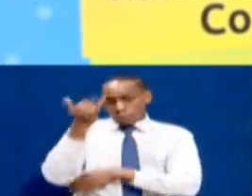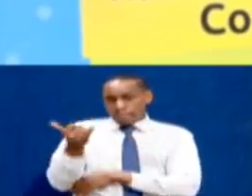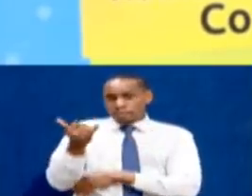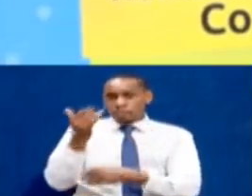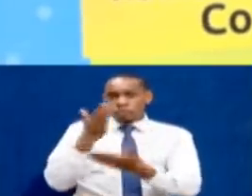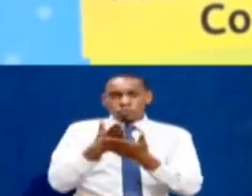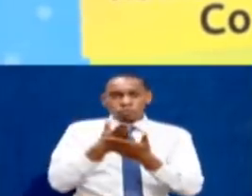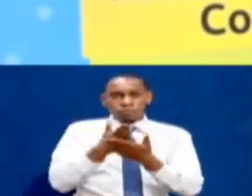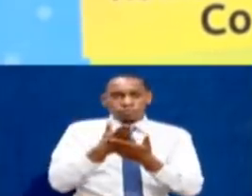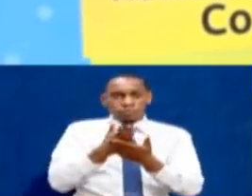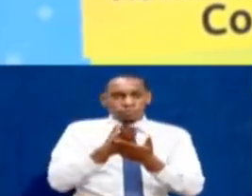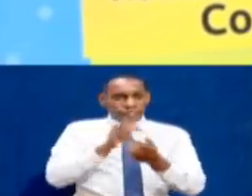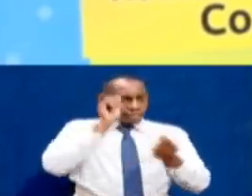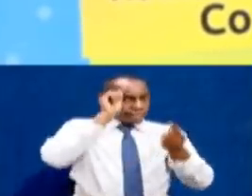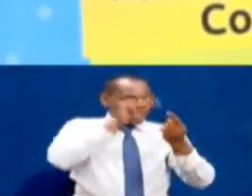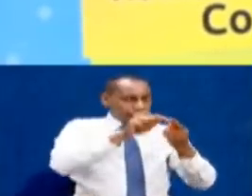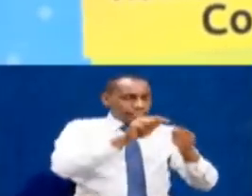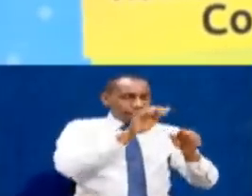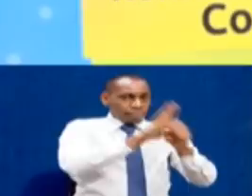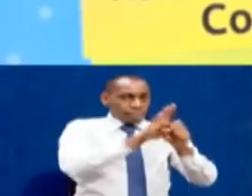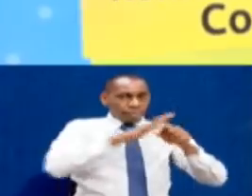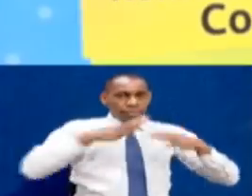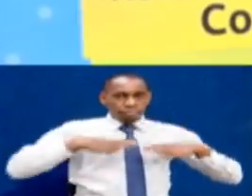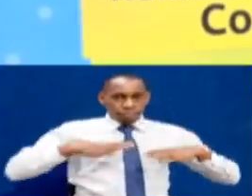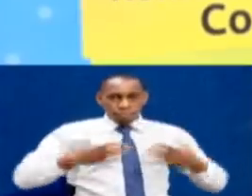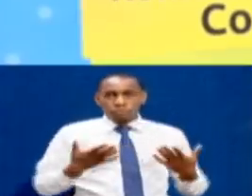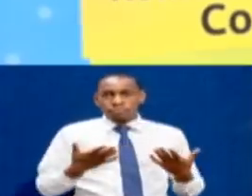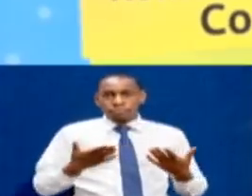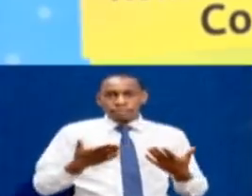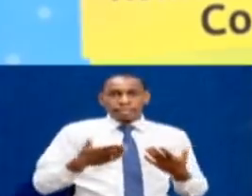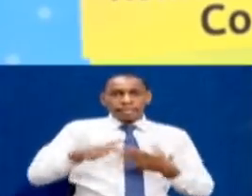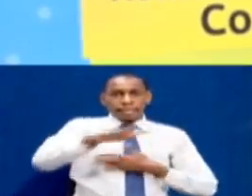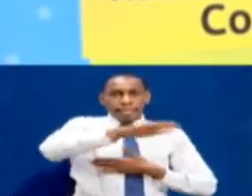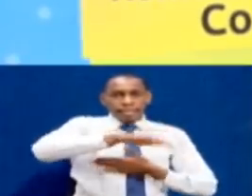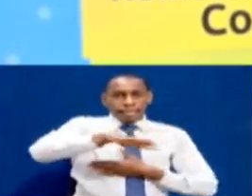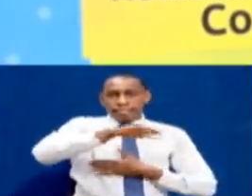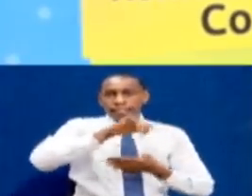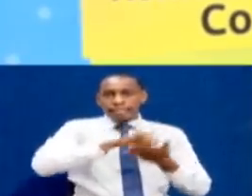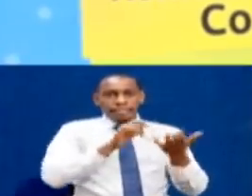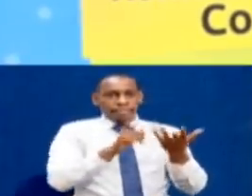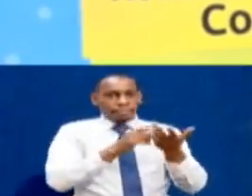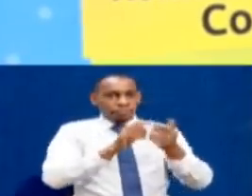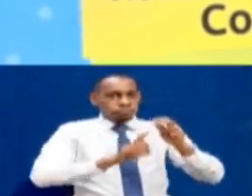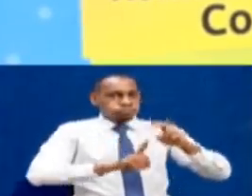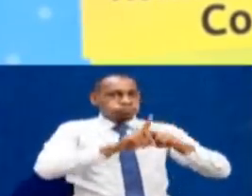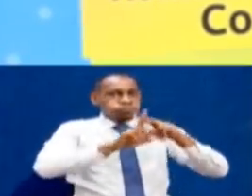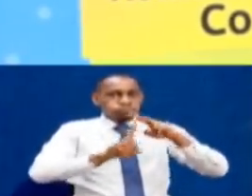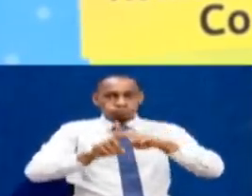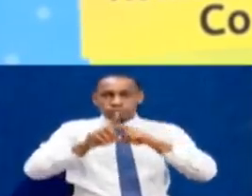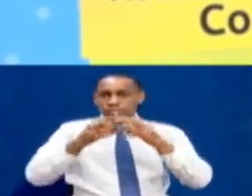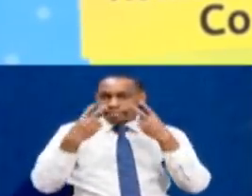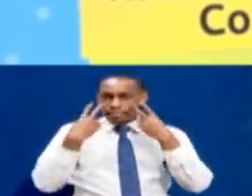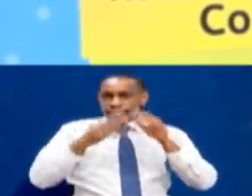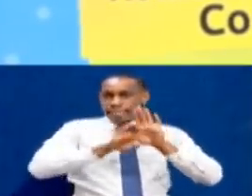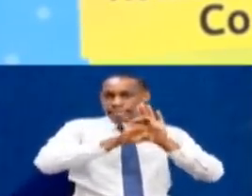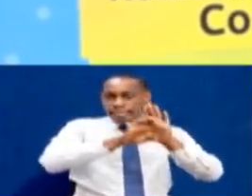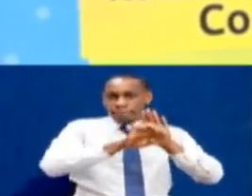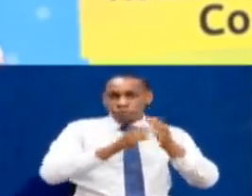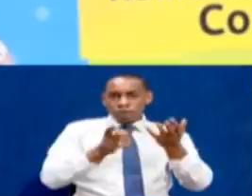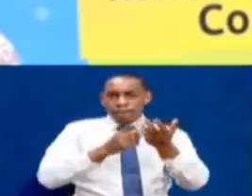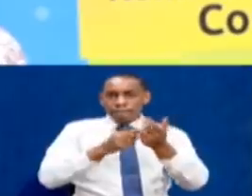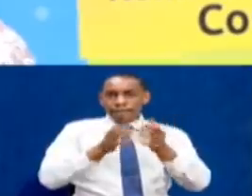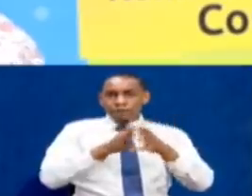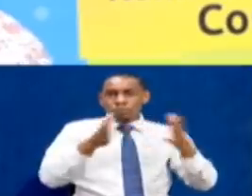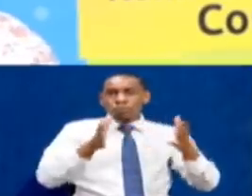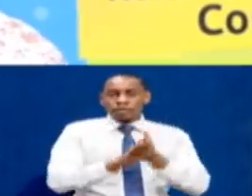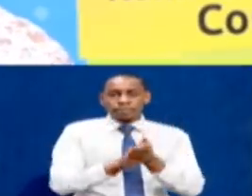of extremely targeted testing. When you look at the areas that these numbers come from, you see, for instance, there is a huge number